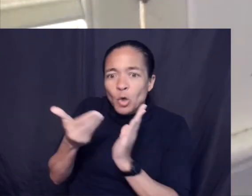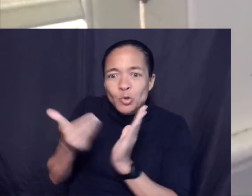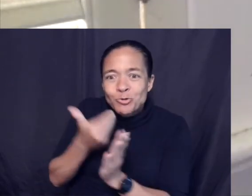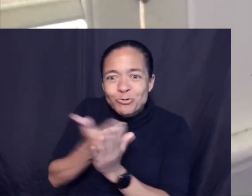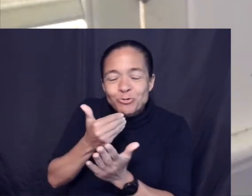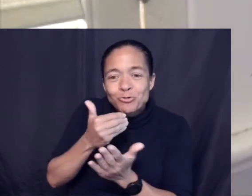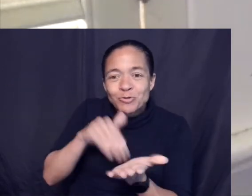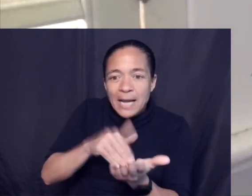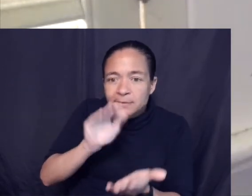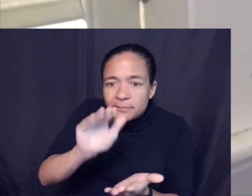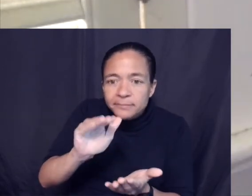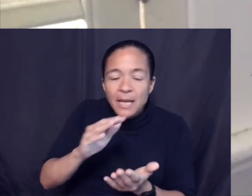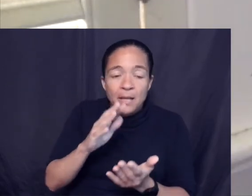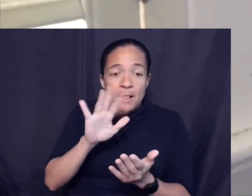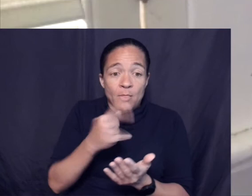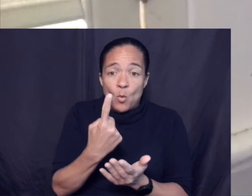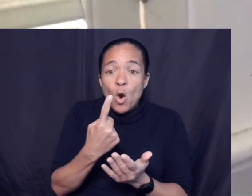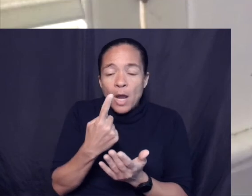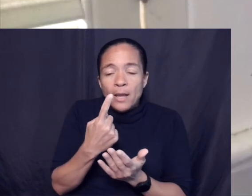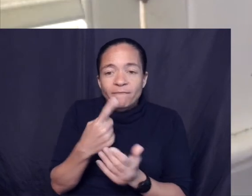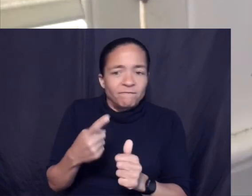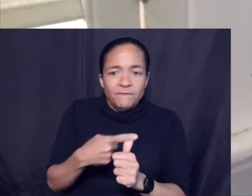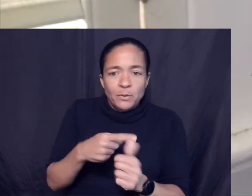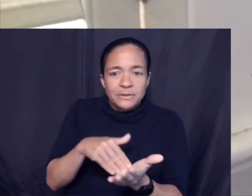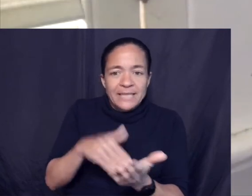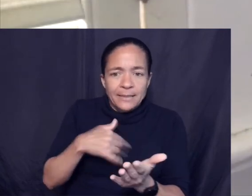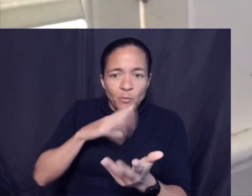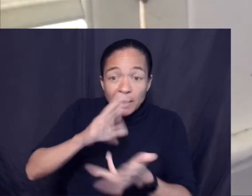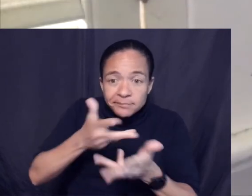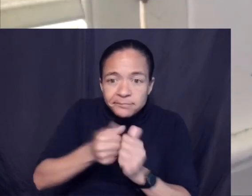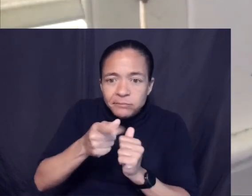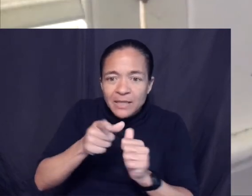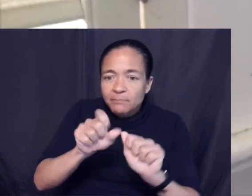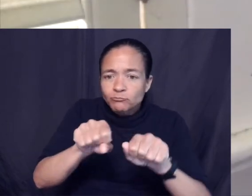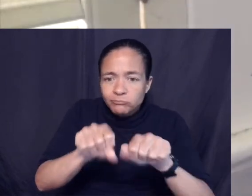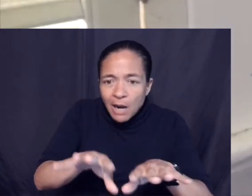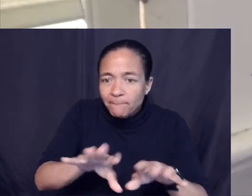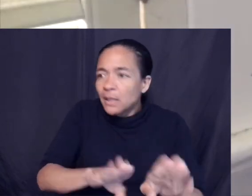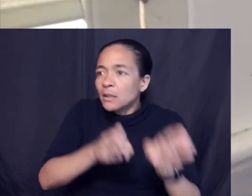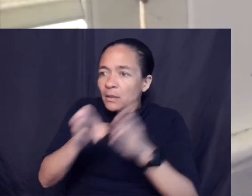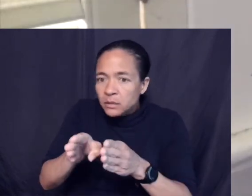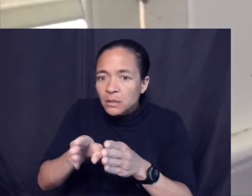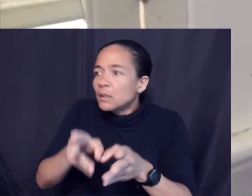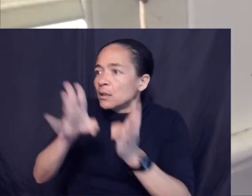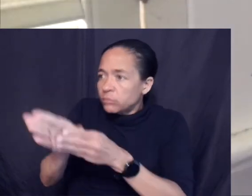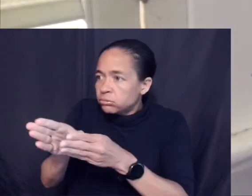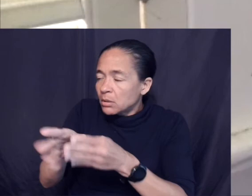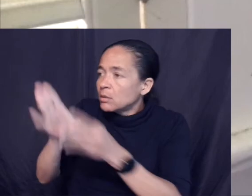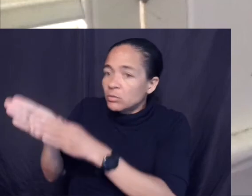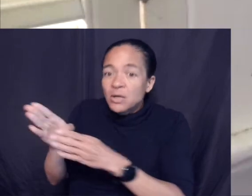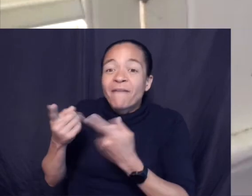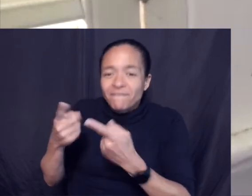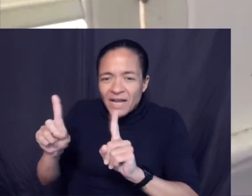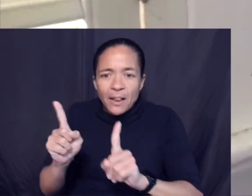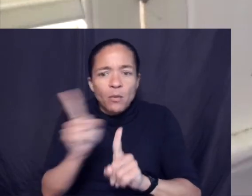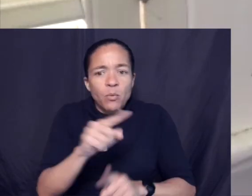new pediatricians. We had a lot of trouble with the one that we were dealing with. And so finally we ended up,